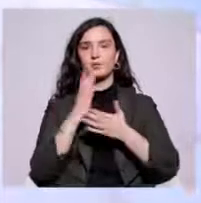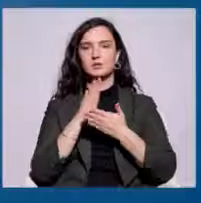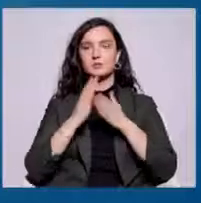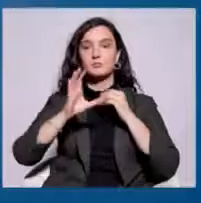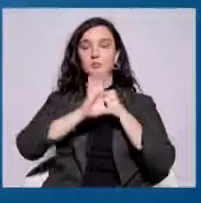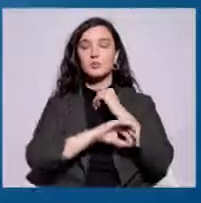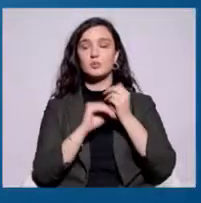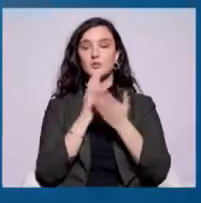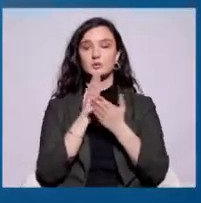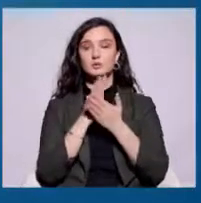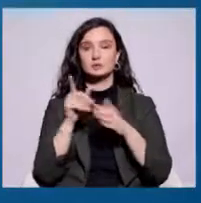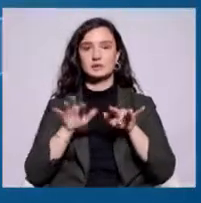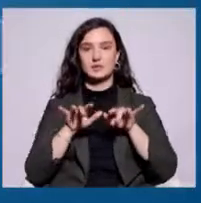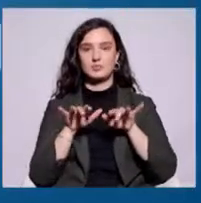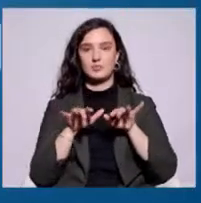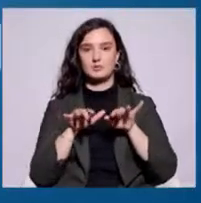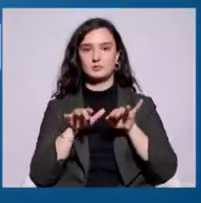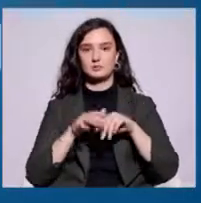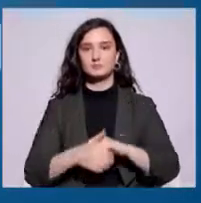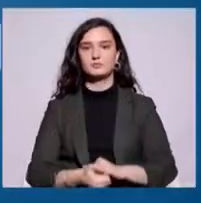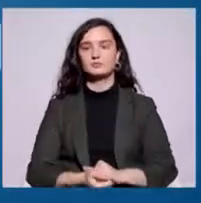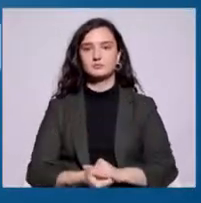And the last one is keyboard.